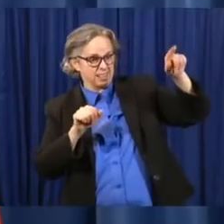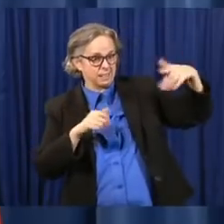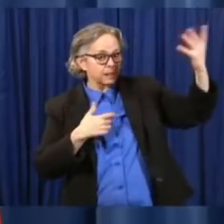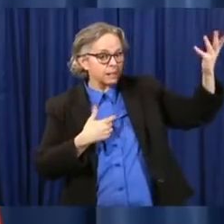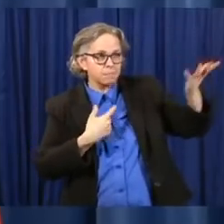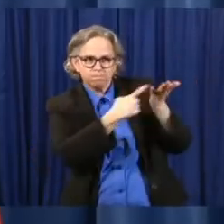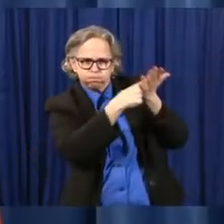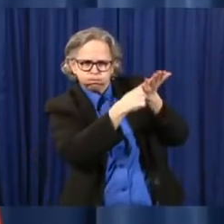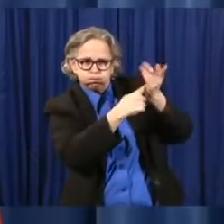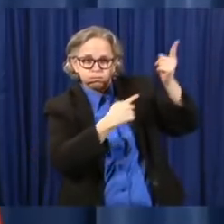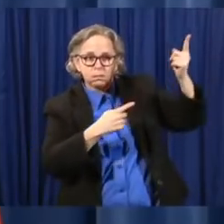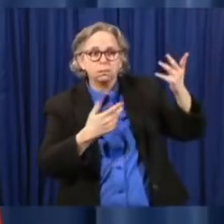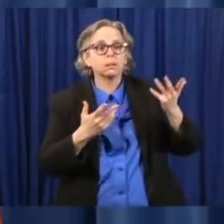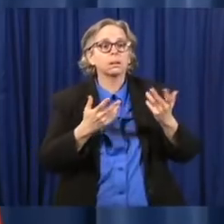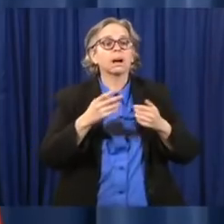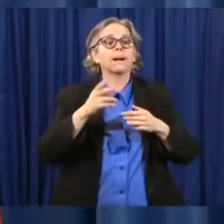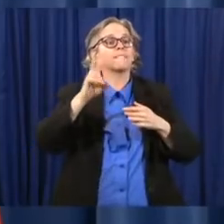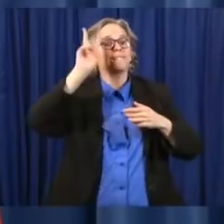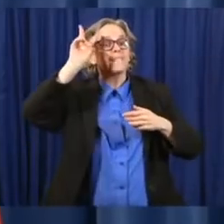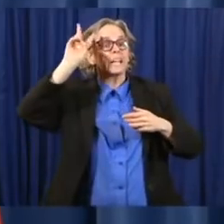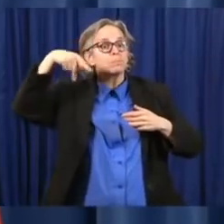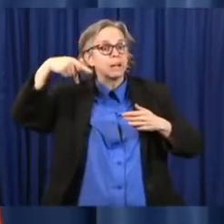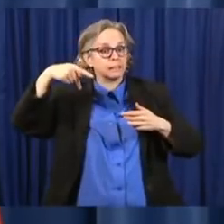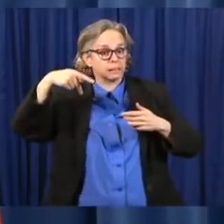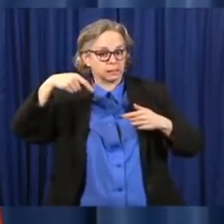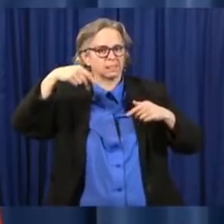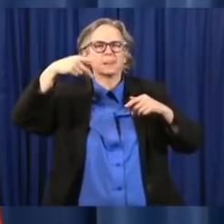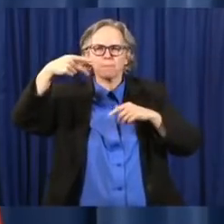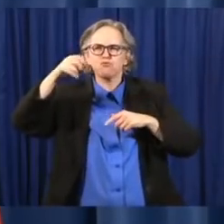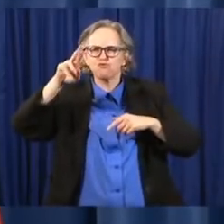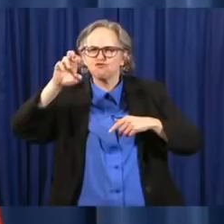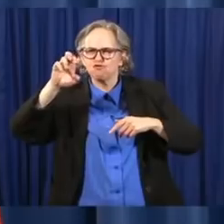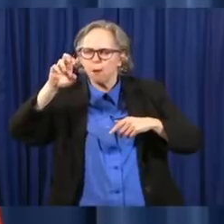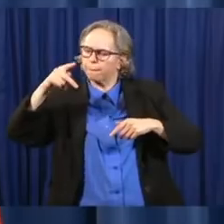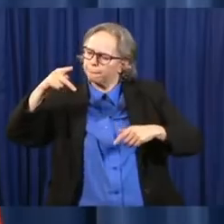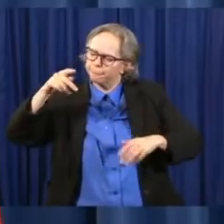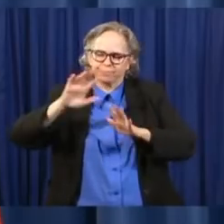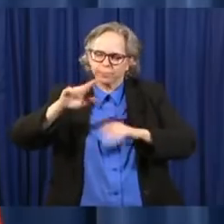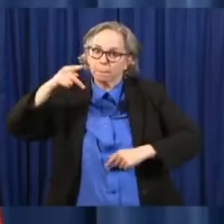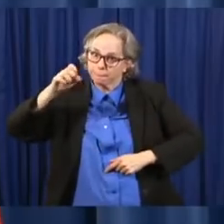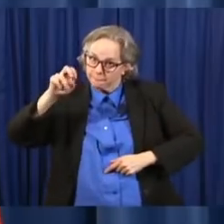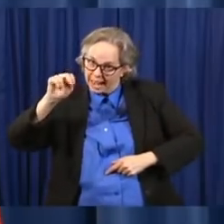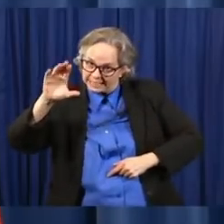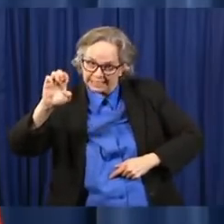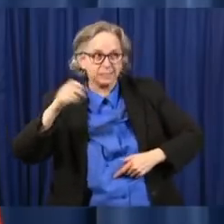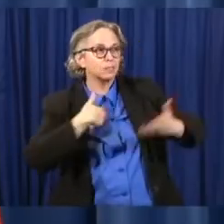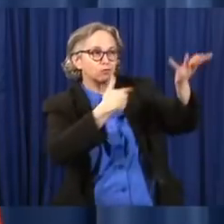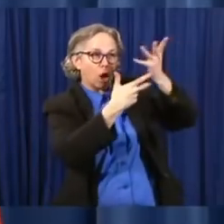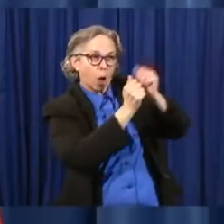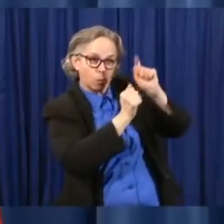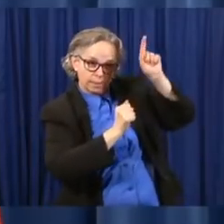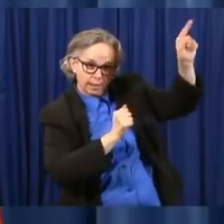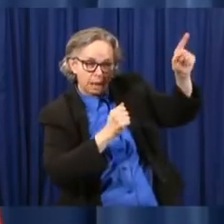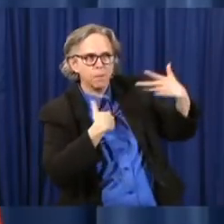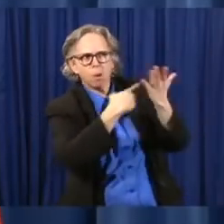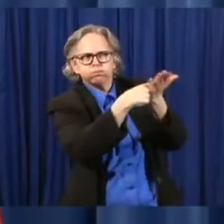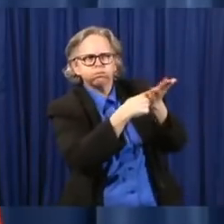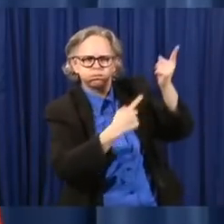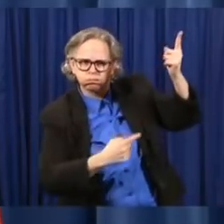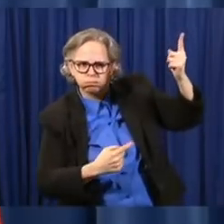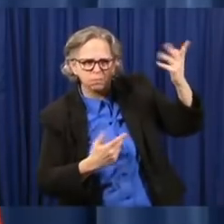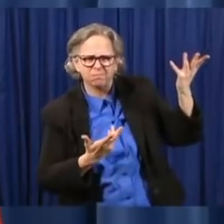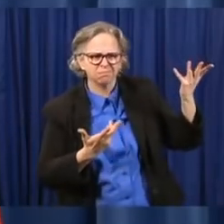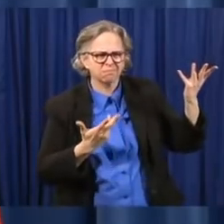President Pence about this. And I spoke to them particularly in regard to a company called Thermo